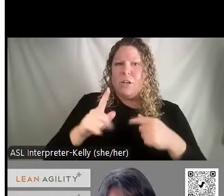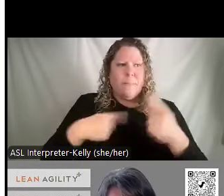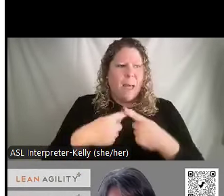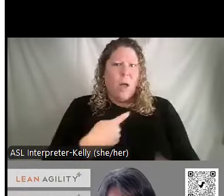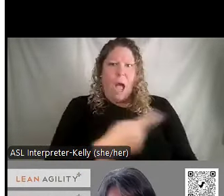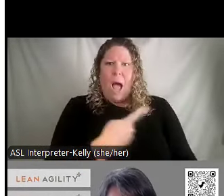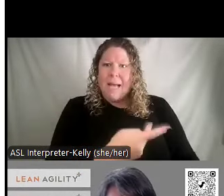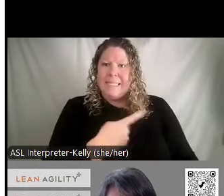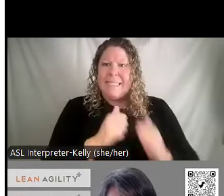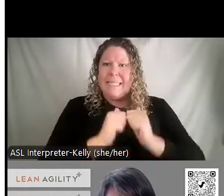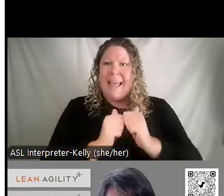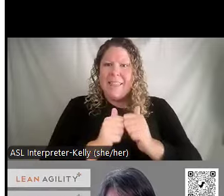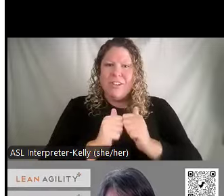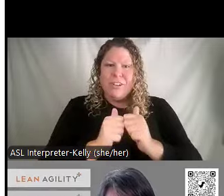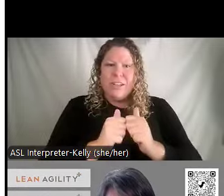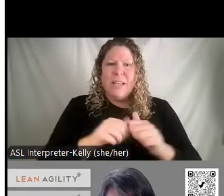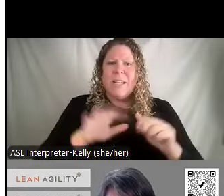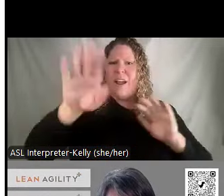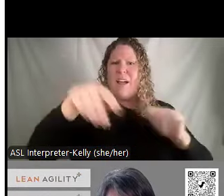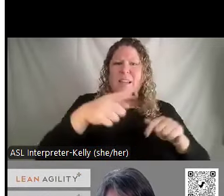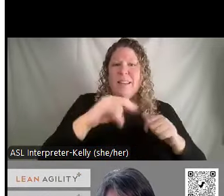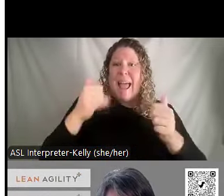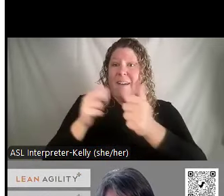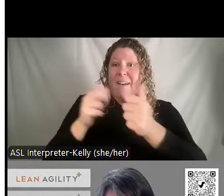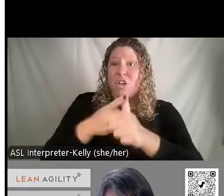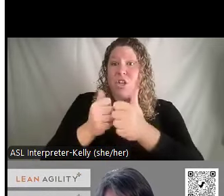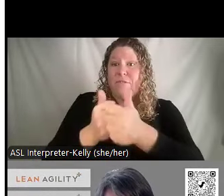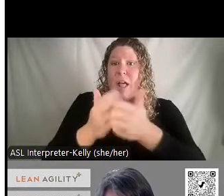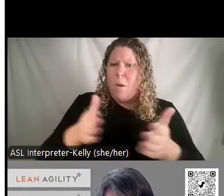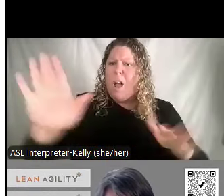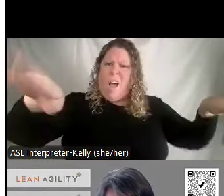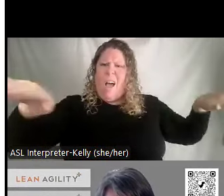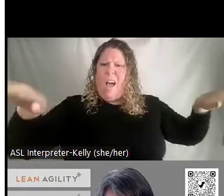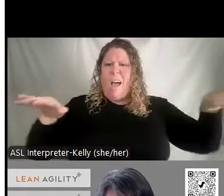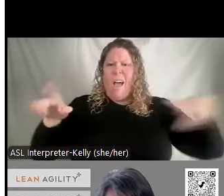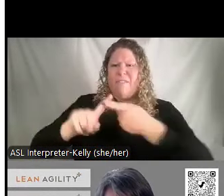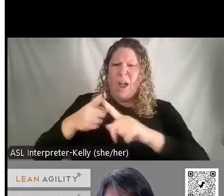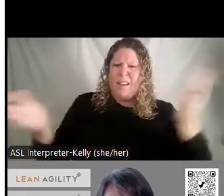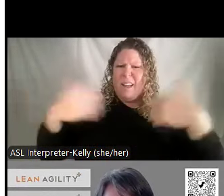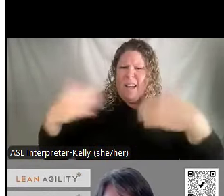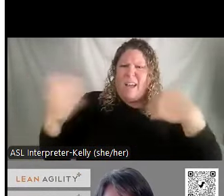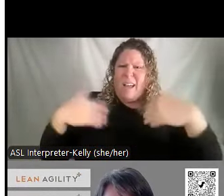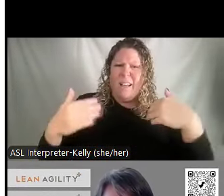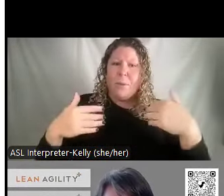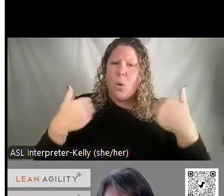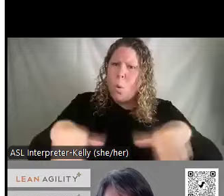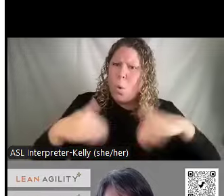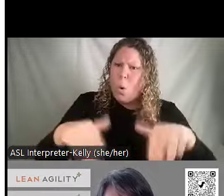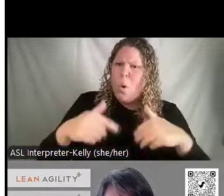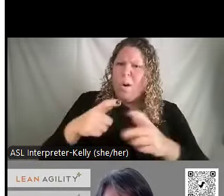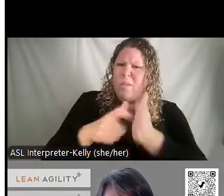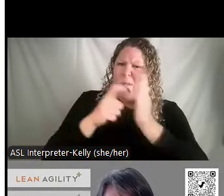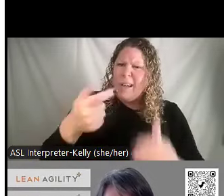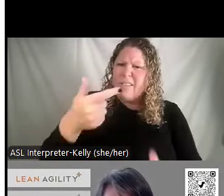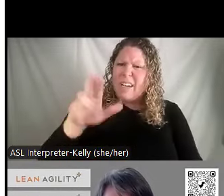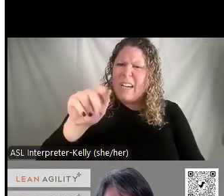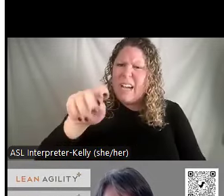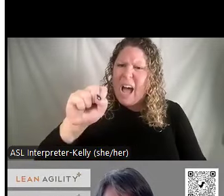plural. Notice how he's calling to his friends to join in. So it takes guts to be a first follower. You stand out and you brave ridicule